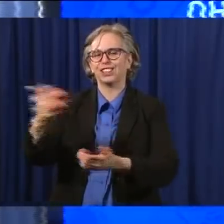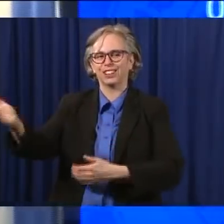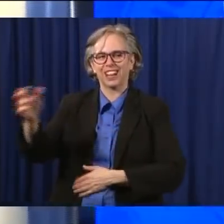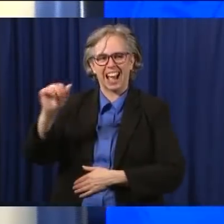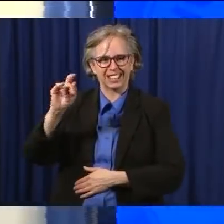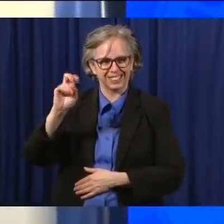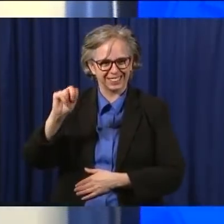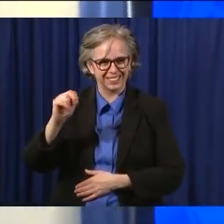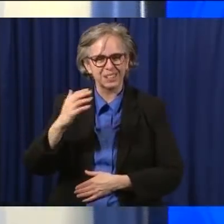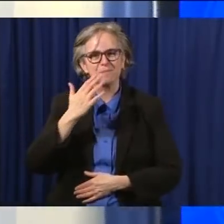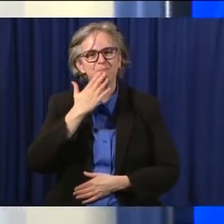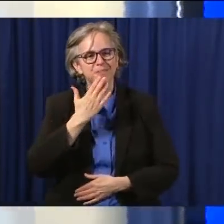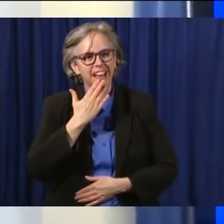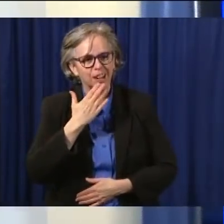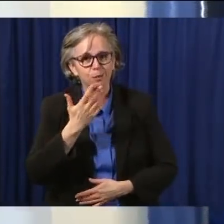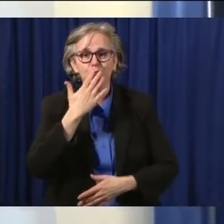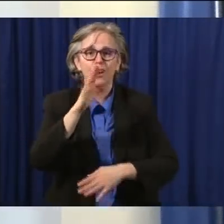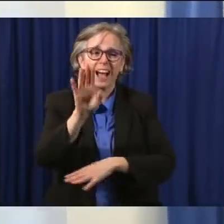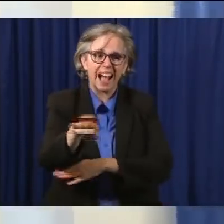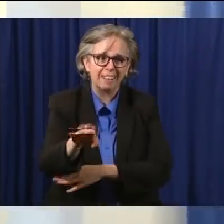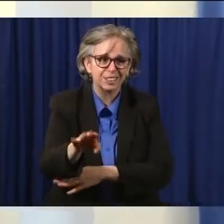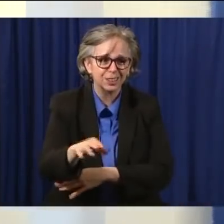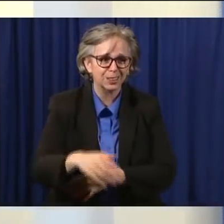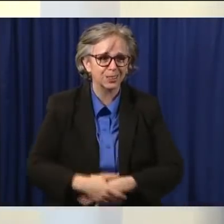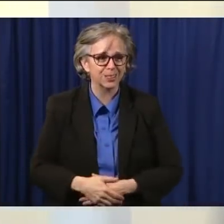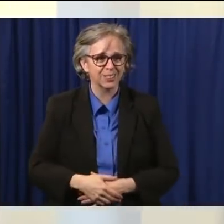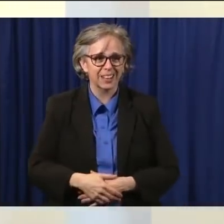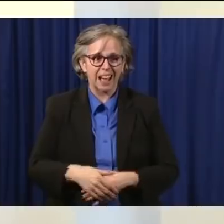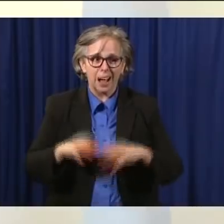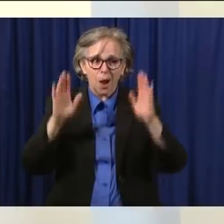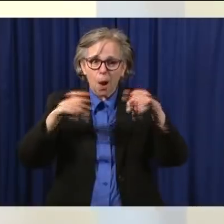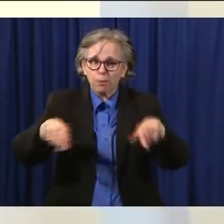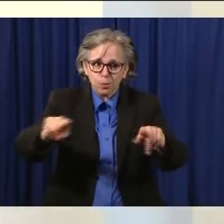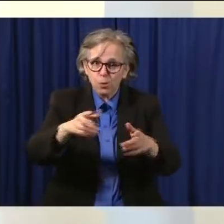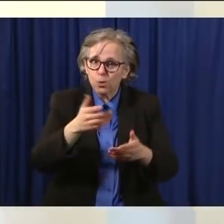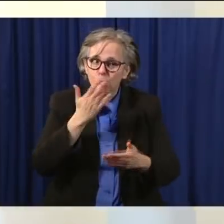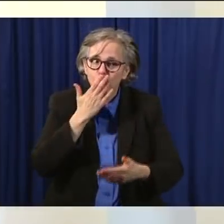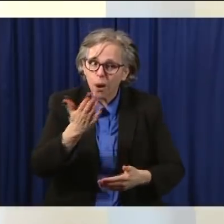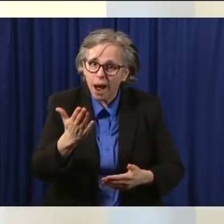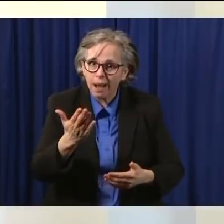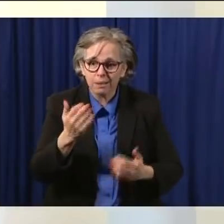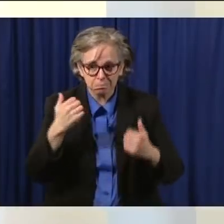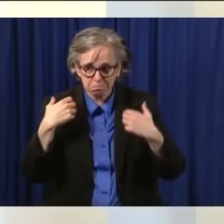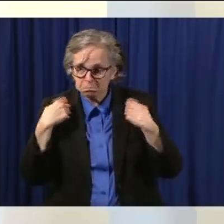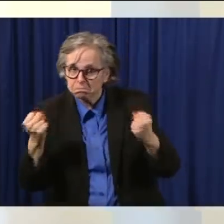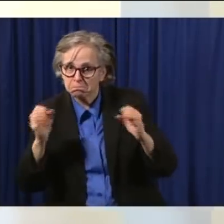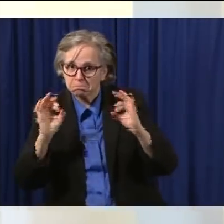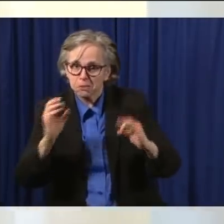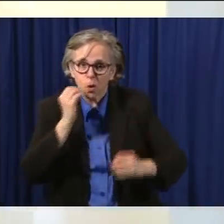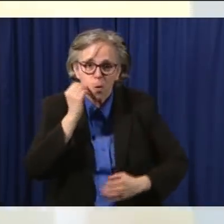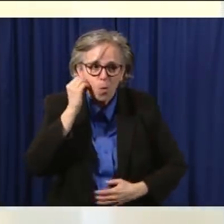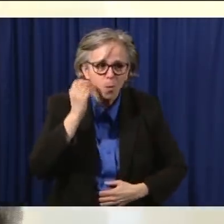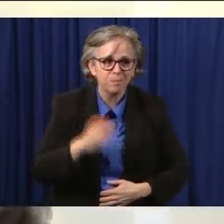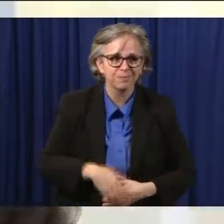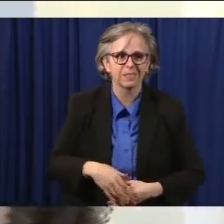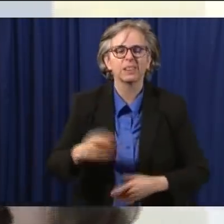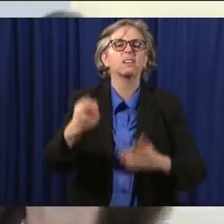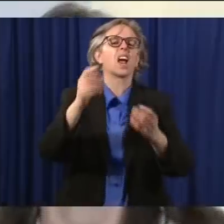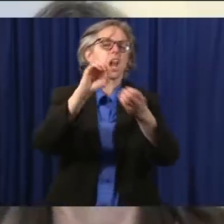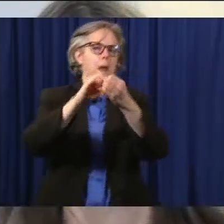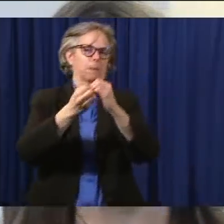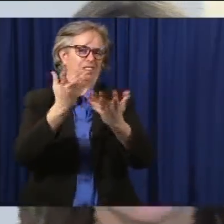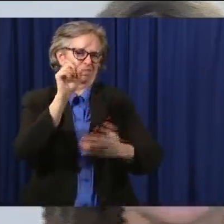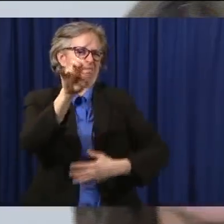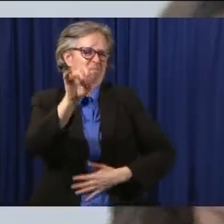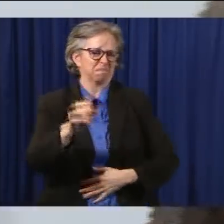Good afternoon, everyone. I hope this finds you well at home. We'll start again with the numbers. As